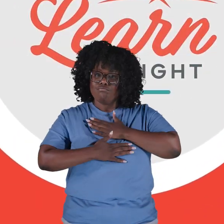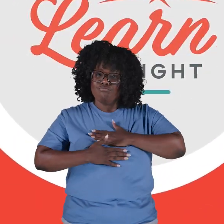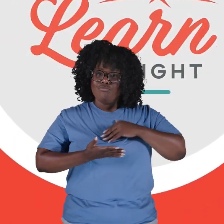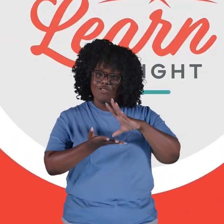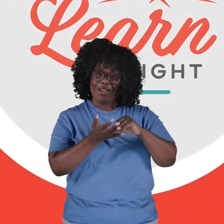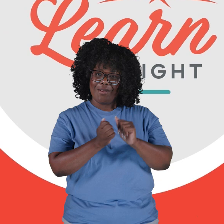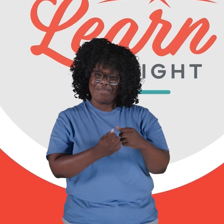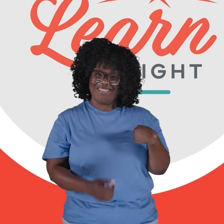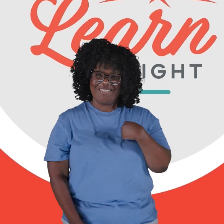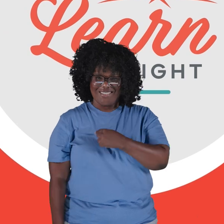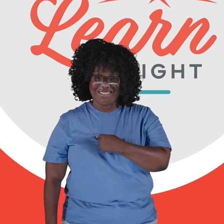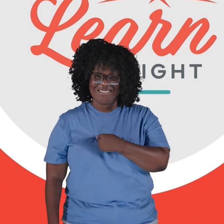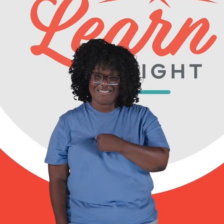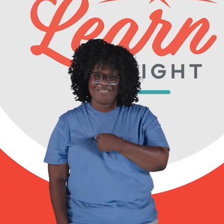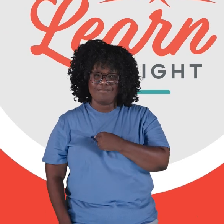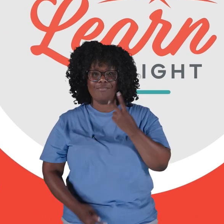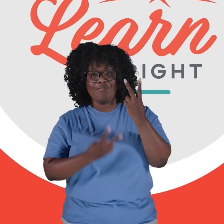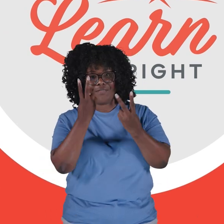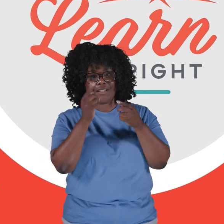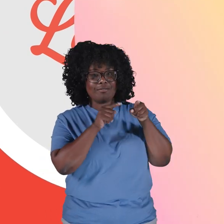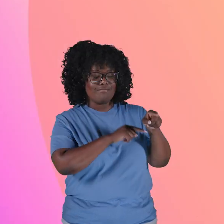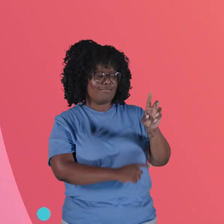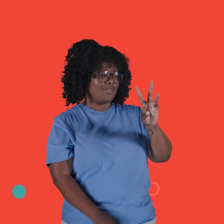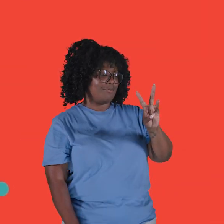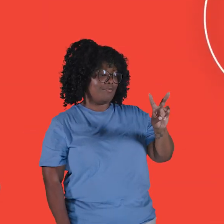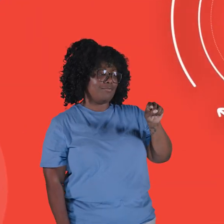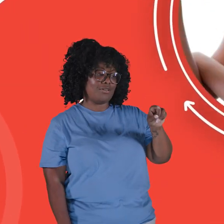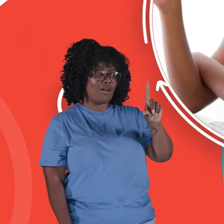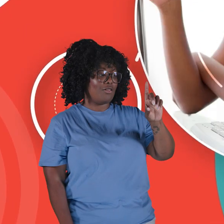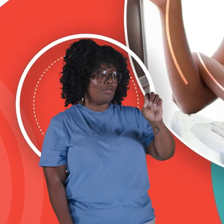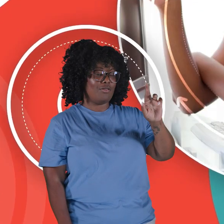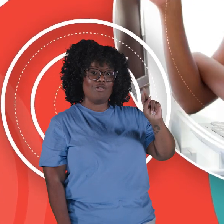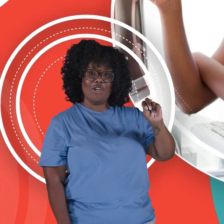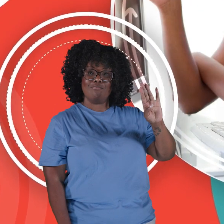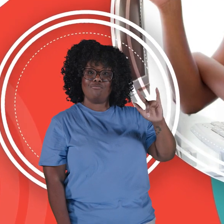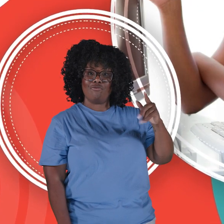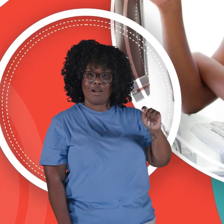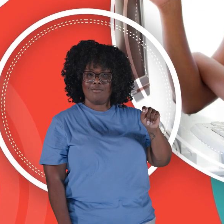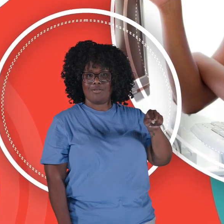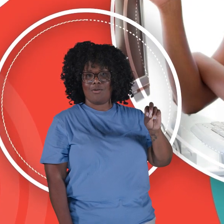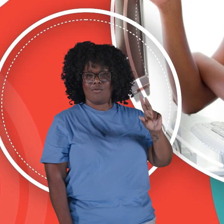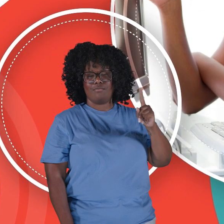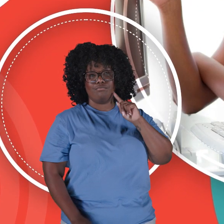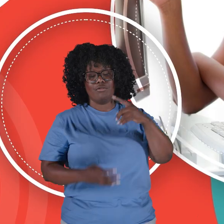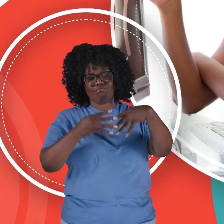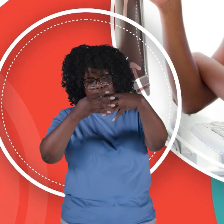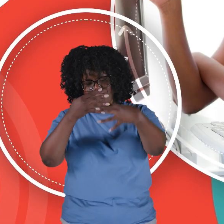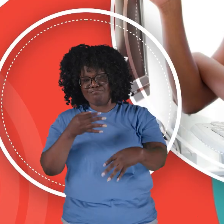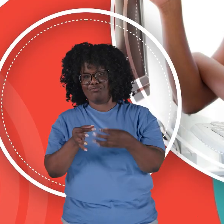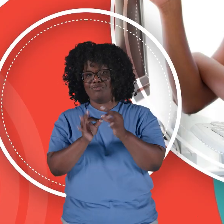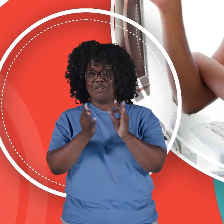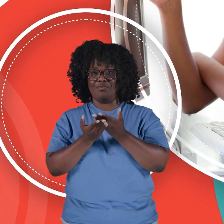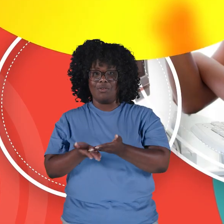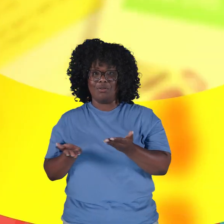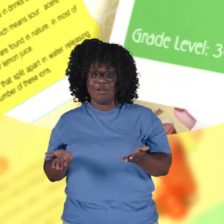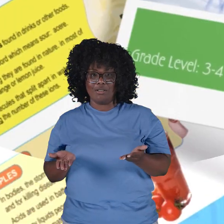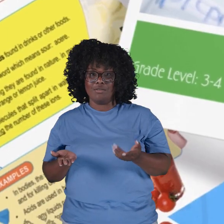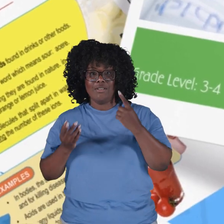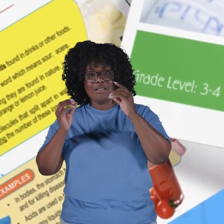Hope you had fun learning with us. Visit us at learnbright.org. for thousands of free